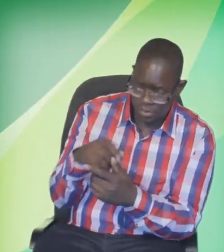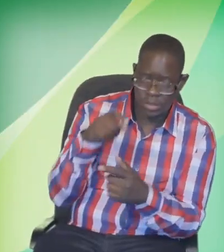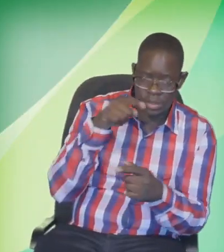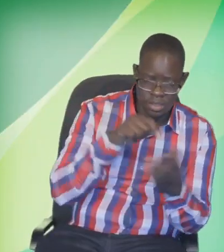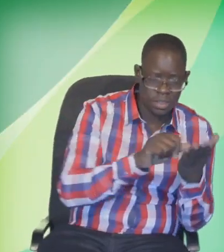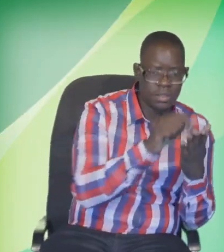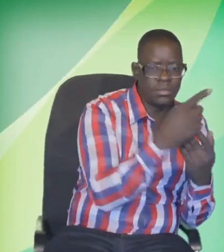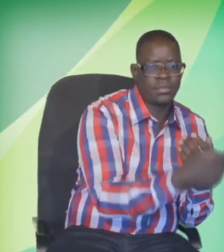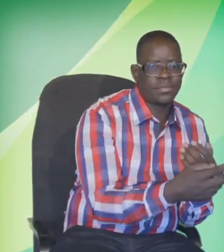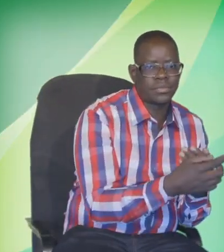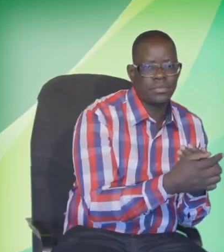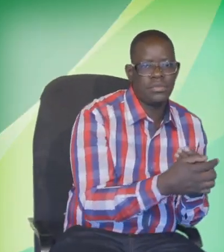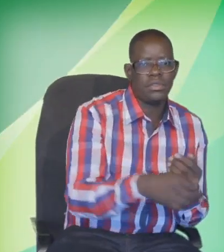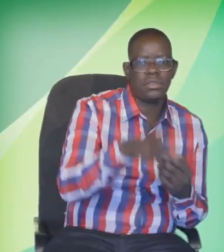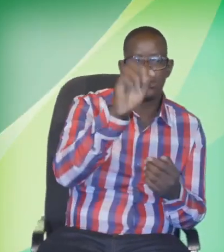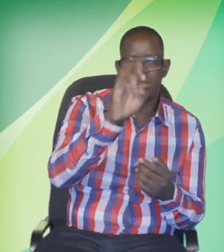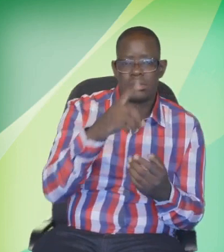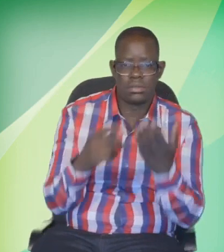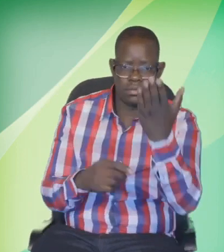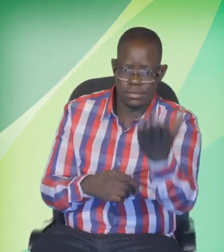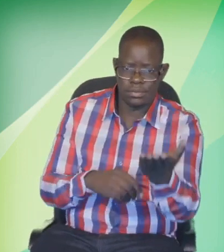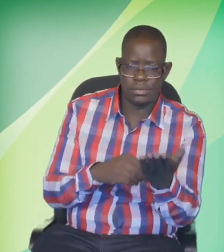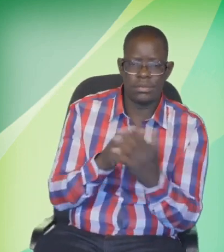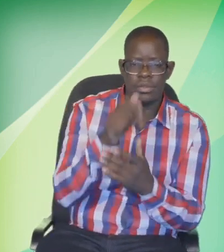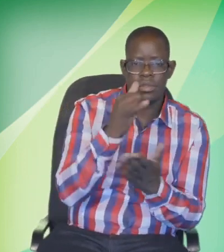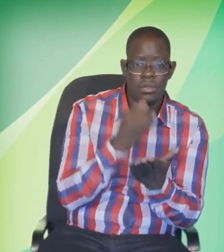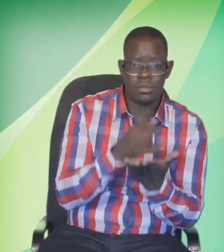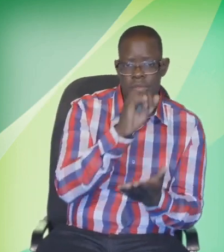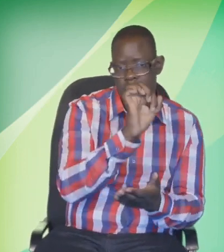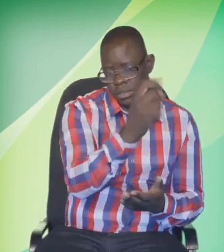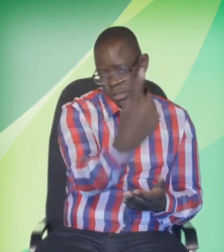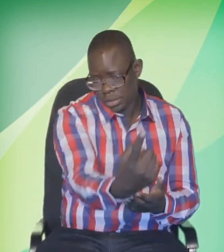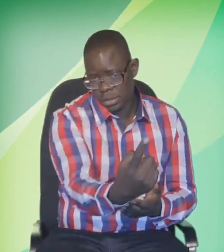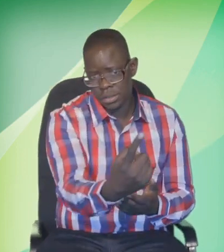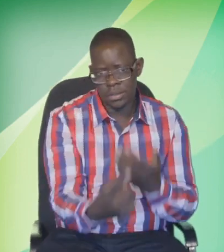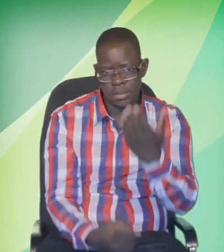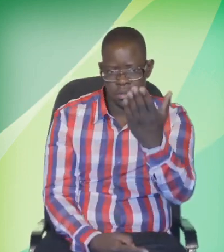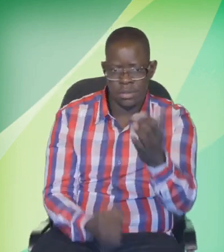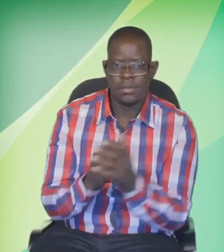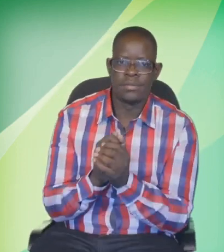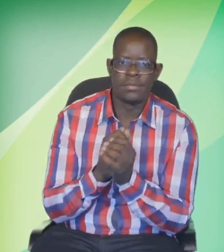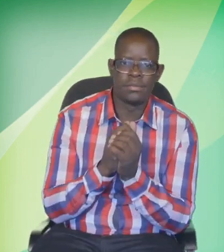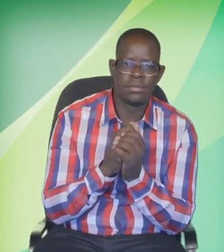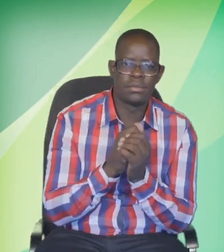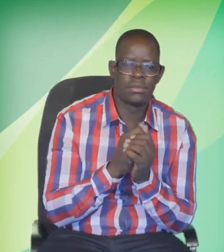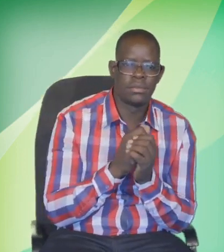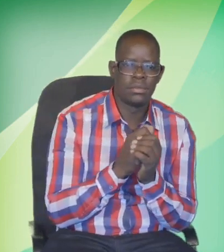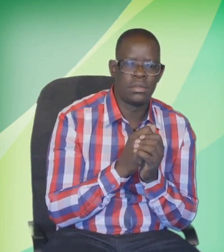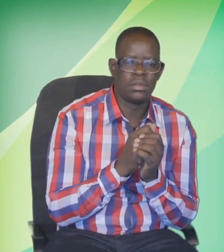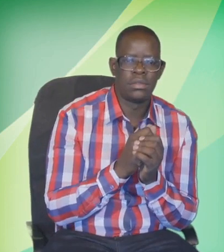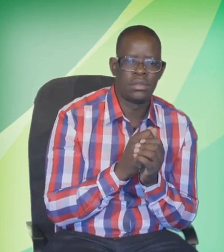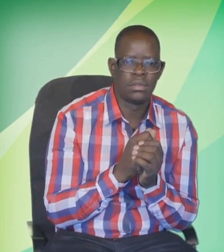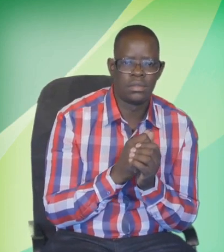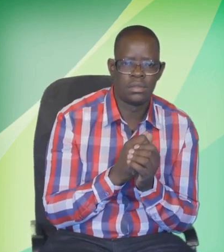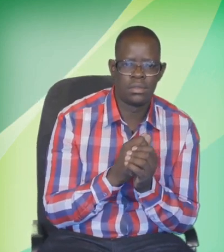of the salon. T.E. Art, 600. R. Bort, 300. A. Carl, 450.